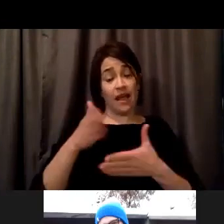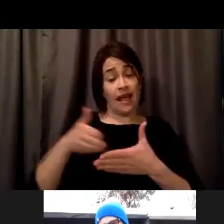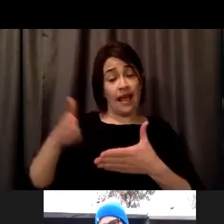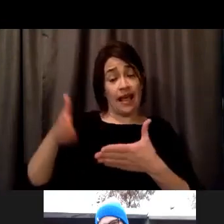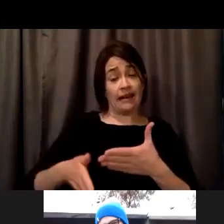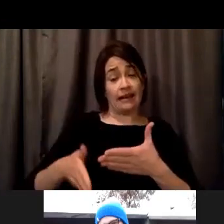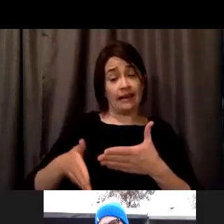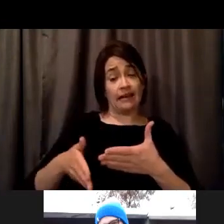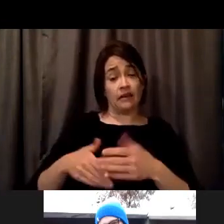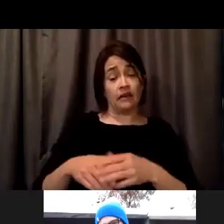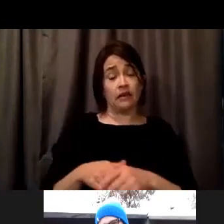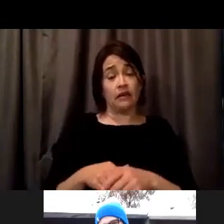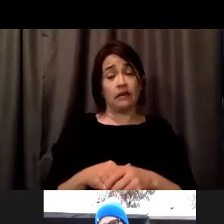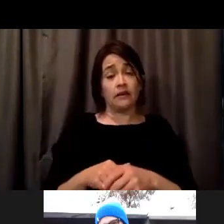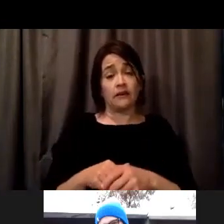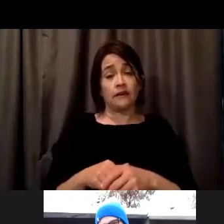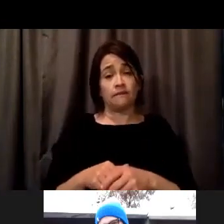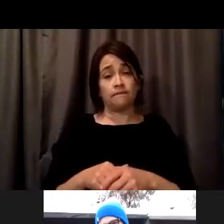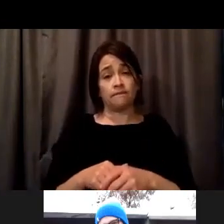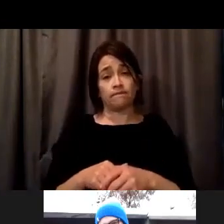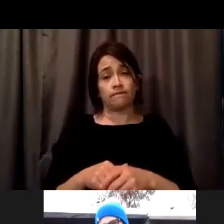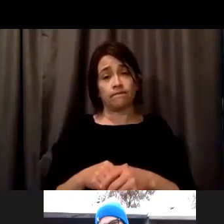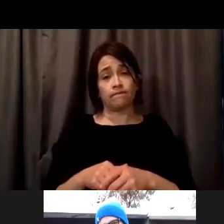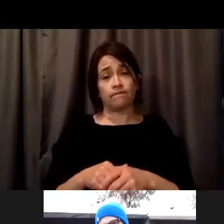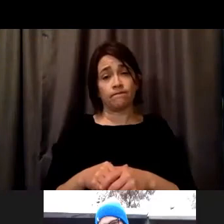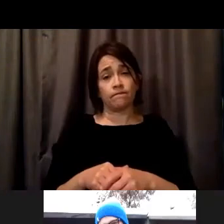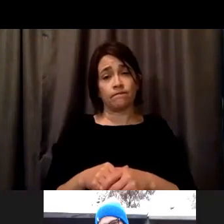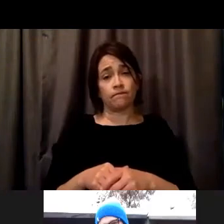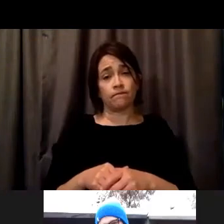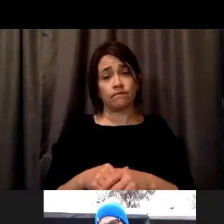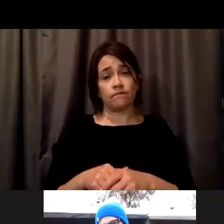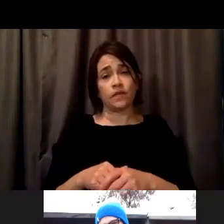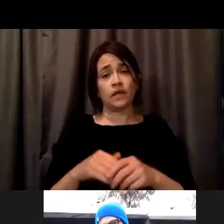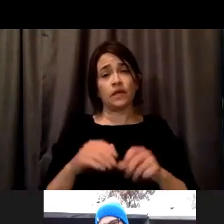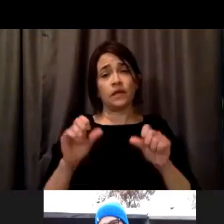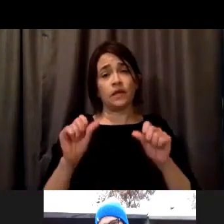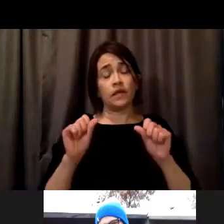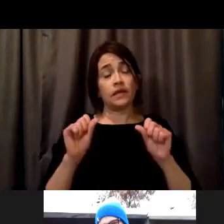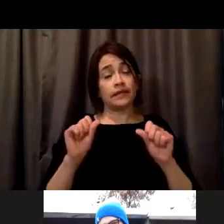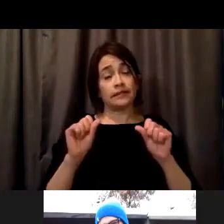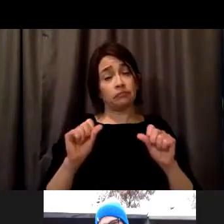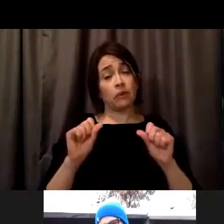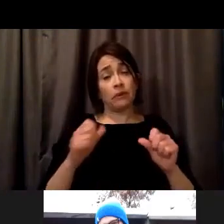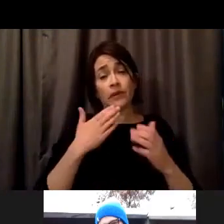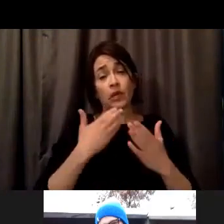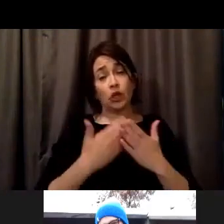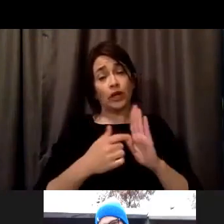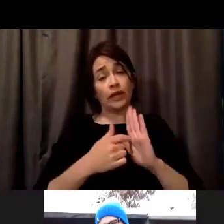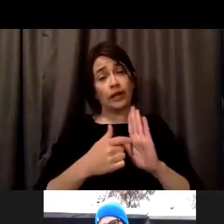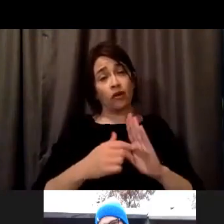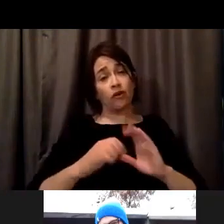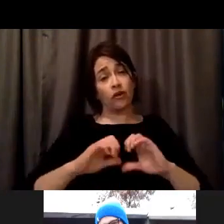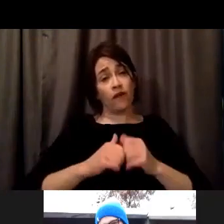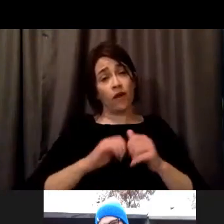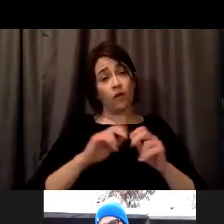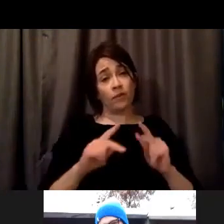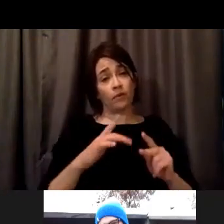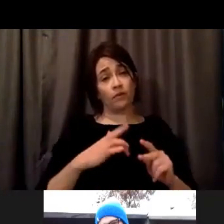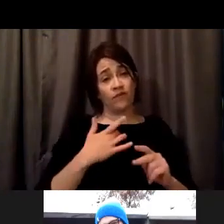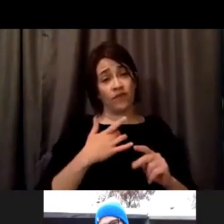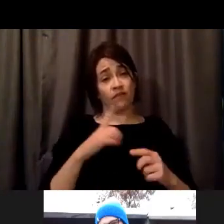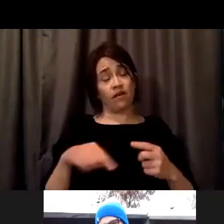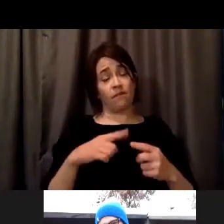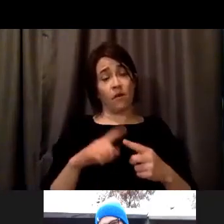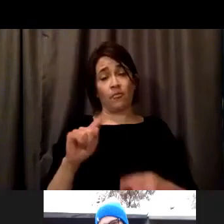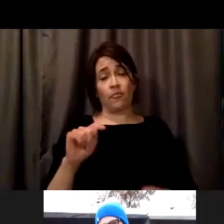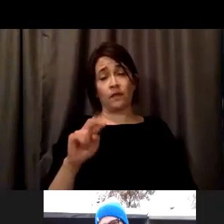good indicator how Cambodian Americans overall feel about the tribunal. They still feel a sense of loss